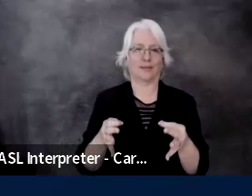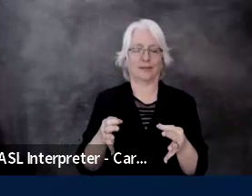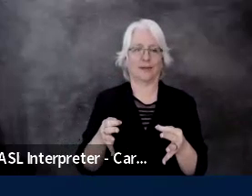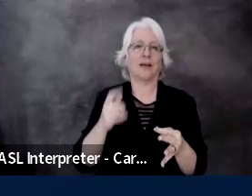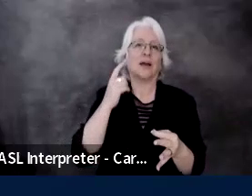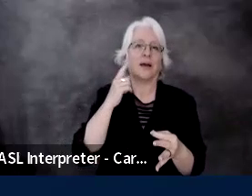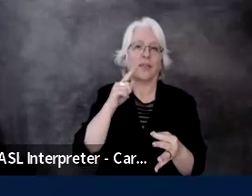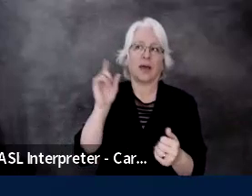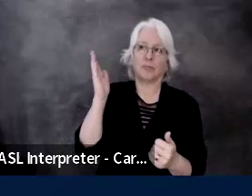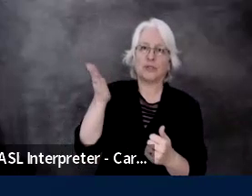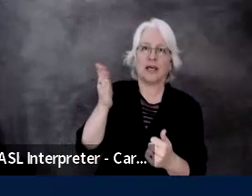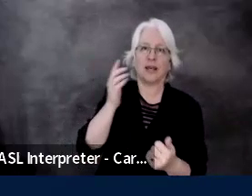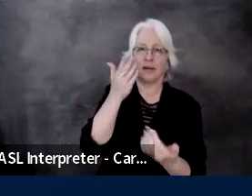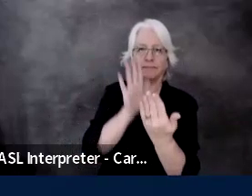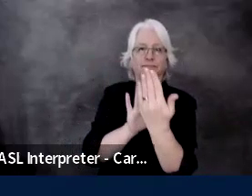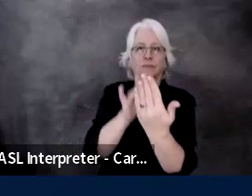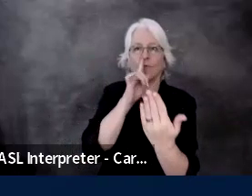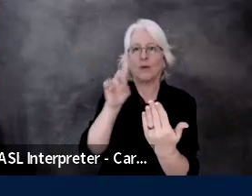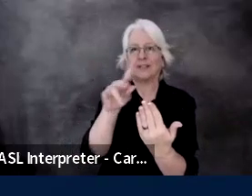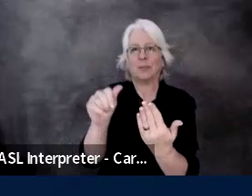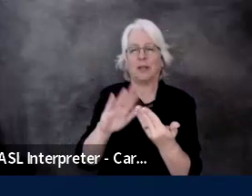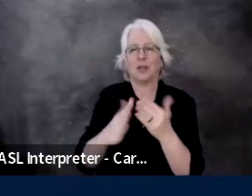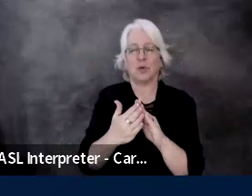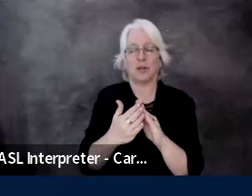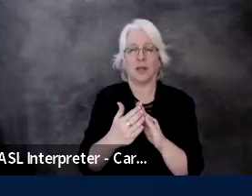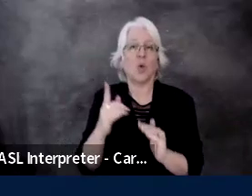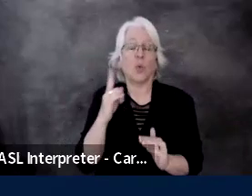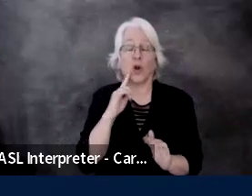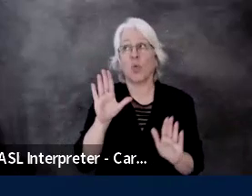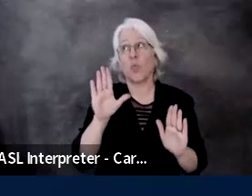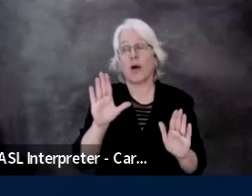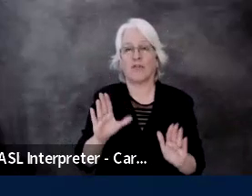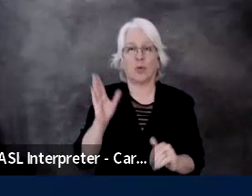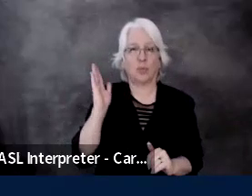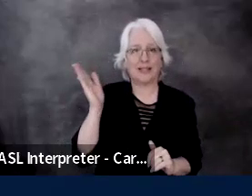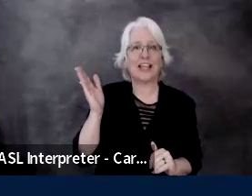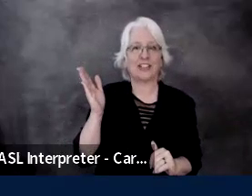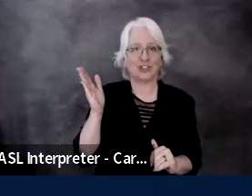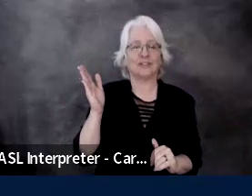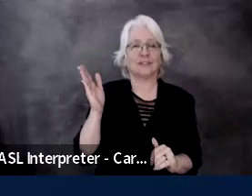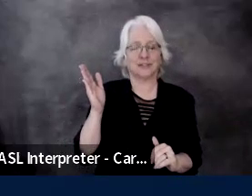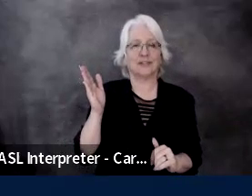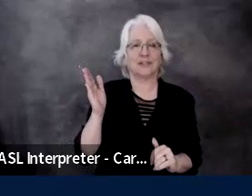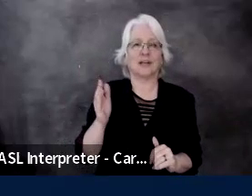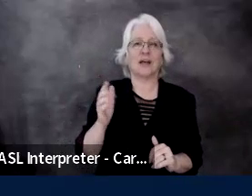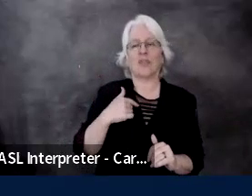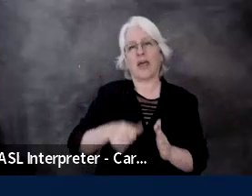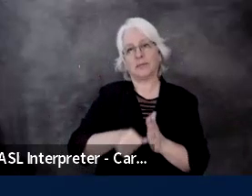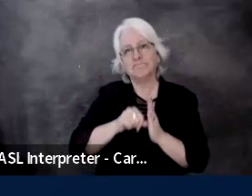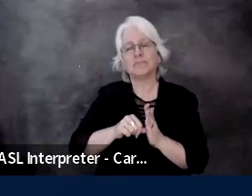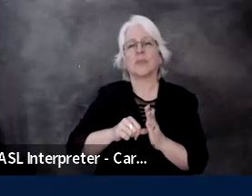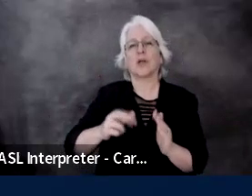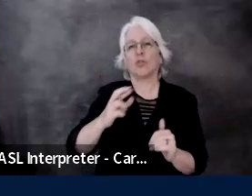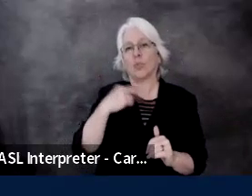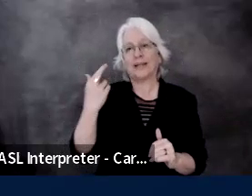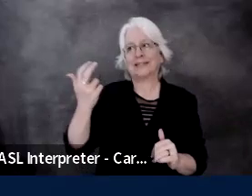disability community, and we heard from some wonderful presentations which highlighted risk benefits associated